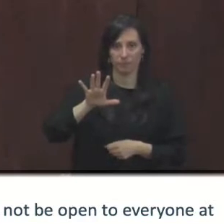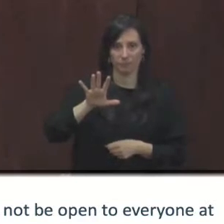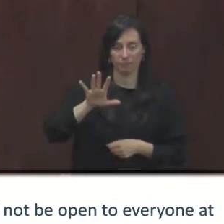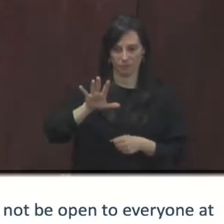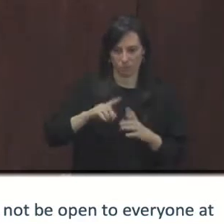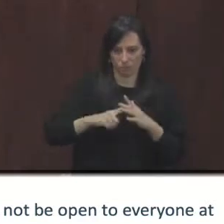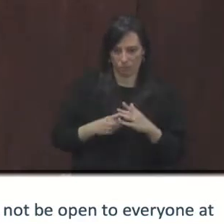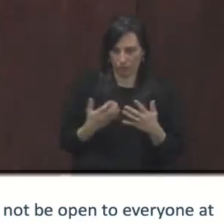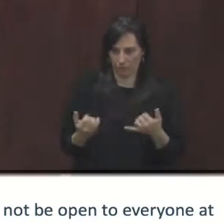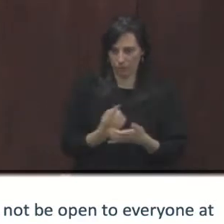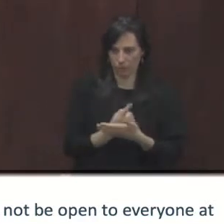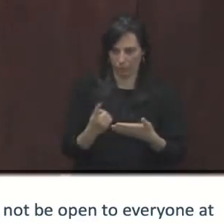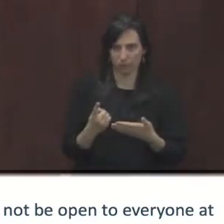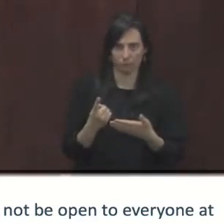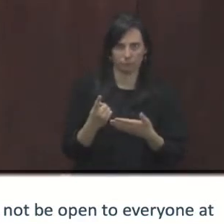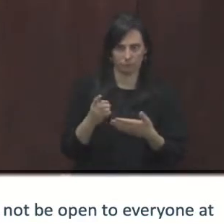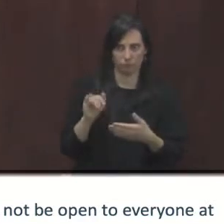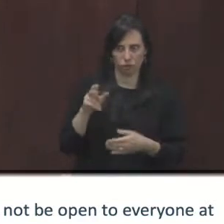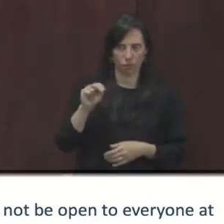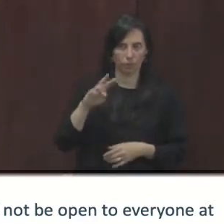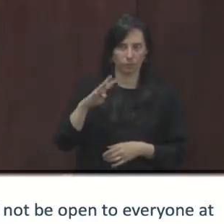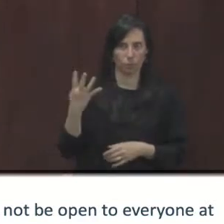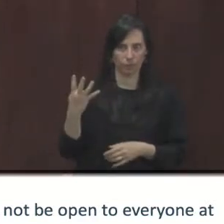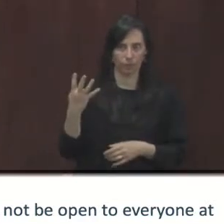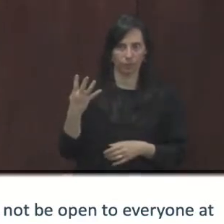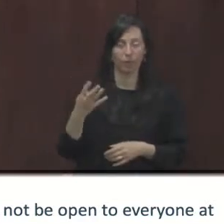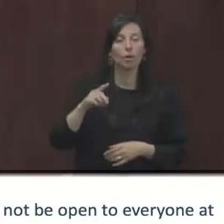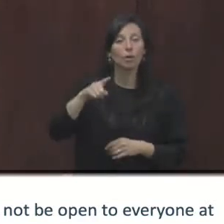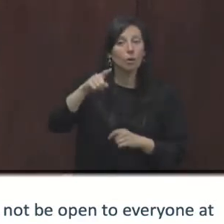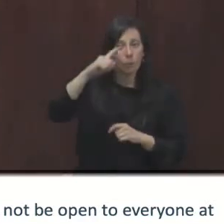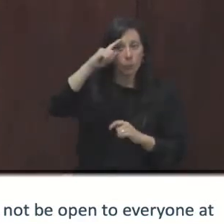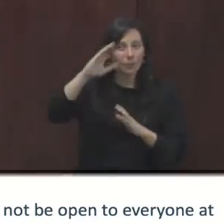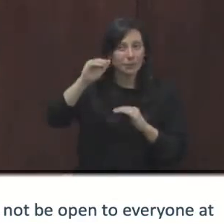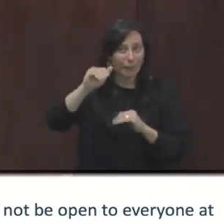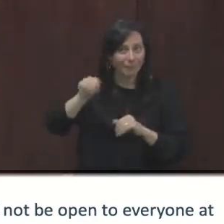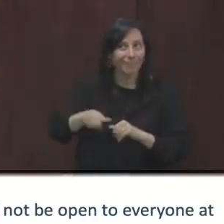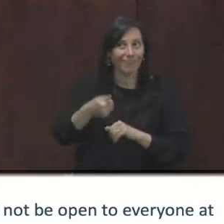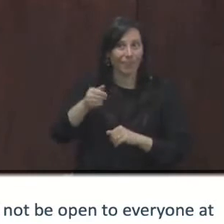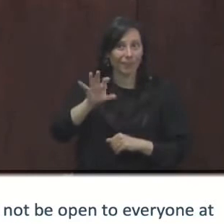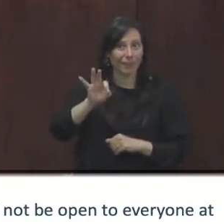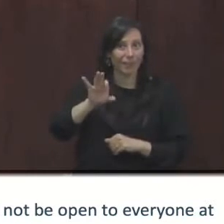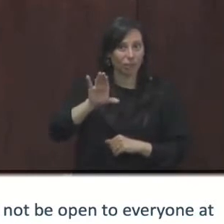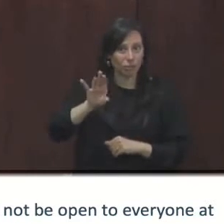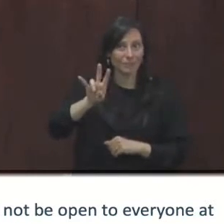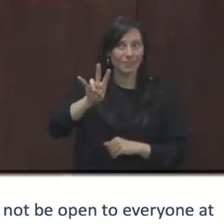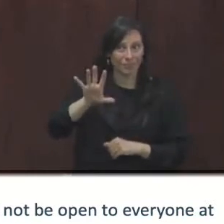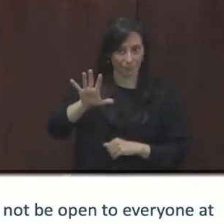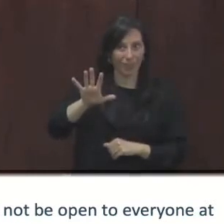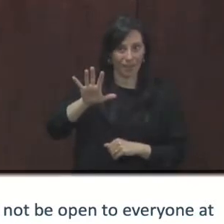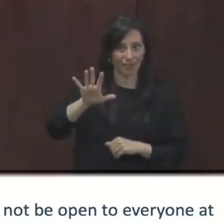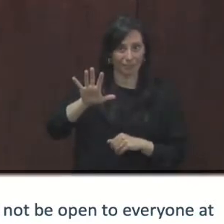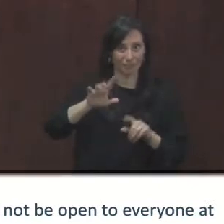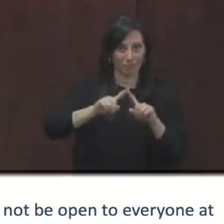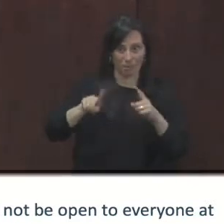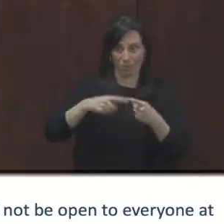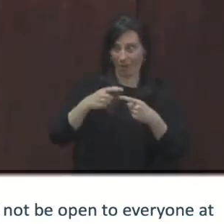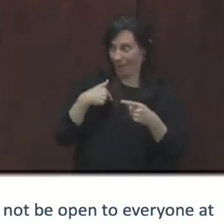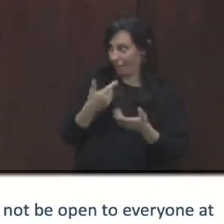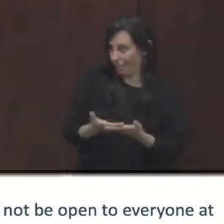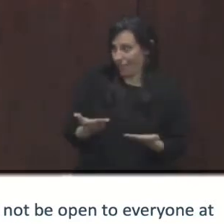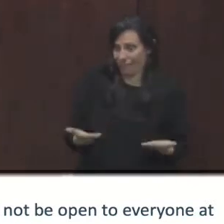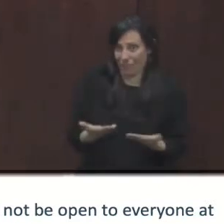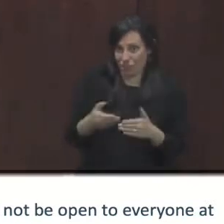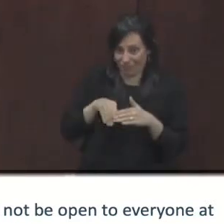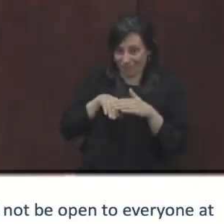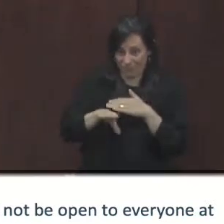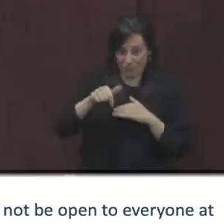week, January 4th. We are expected to receive another 975, but as of the time that I came into this building, we had not received it